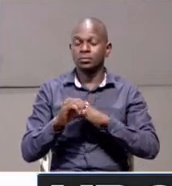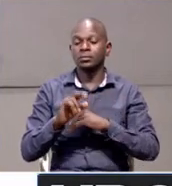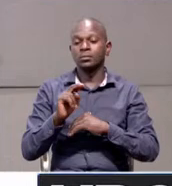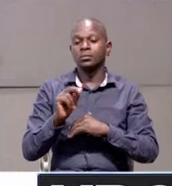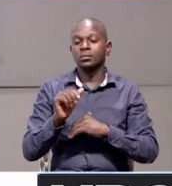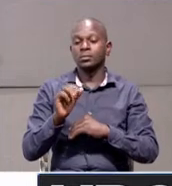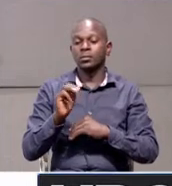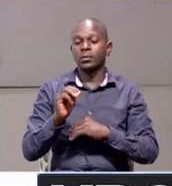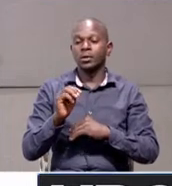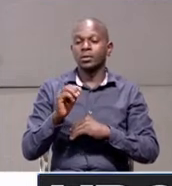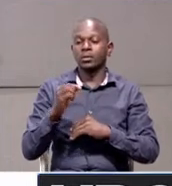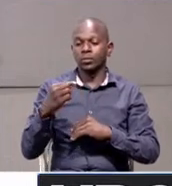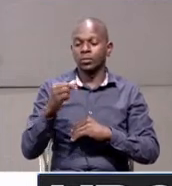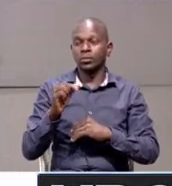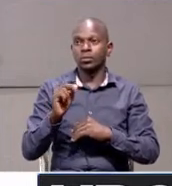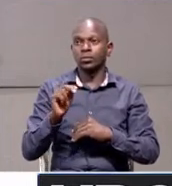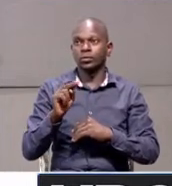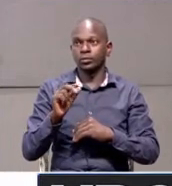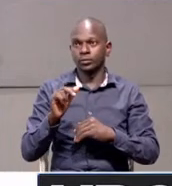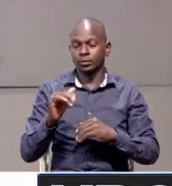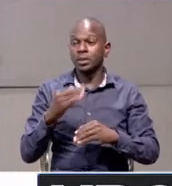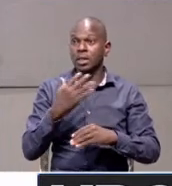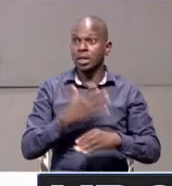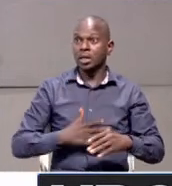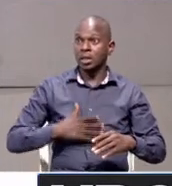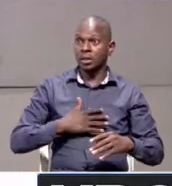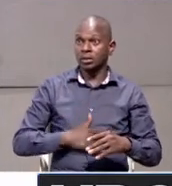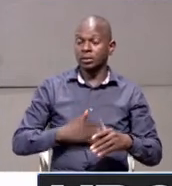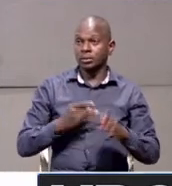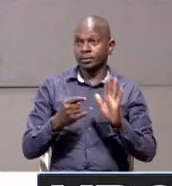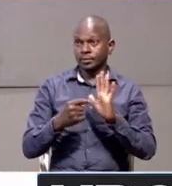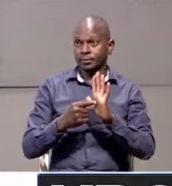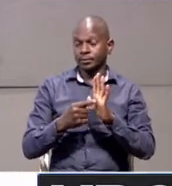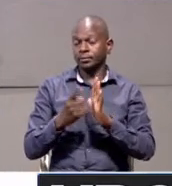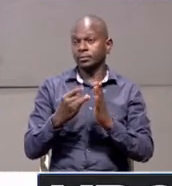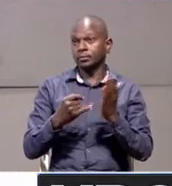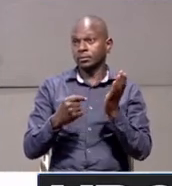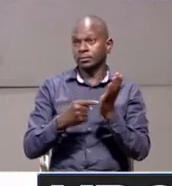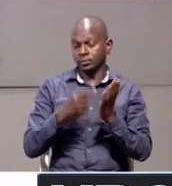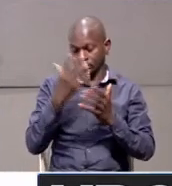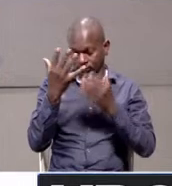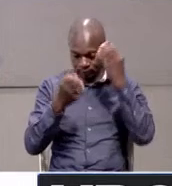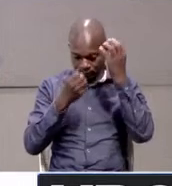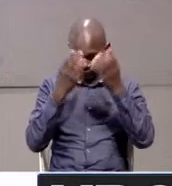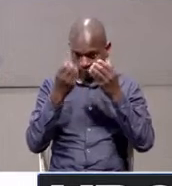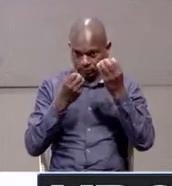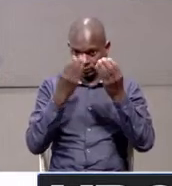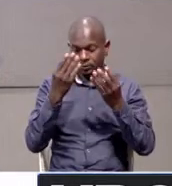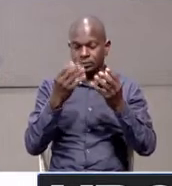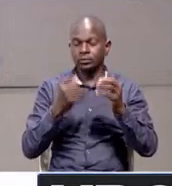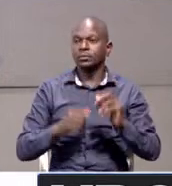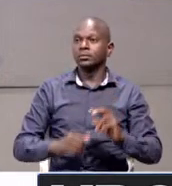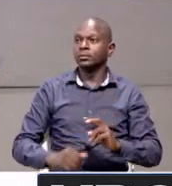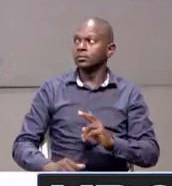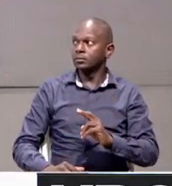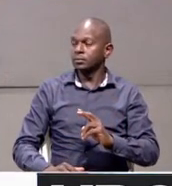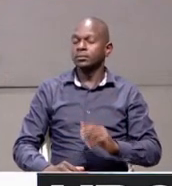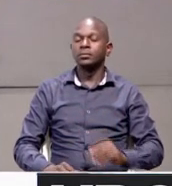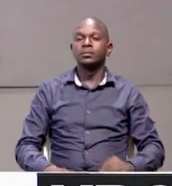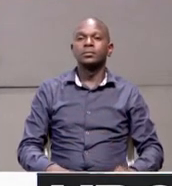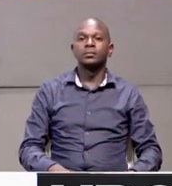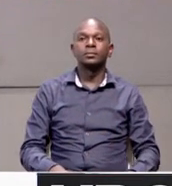Namagunga has organized an annual science fair for students to showcase technologies and innovations in science and arts subjects.